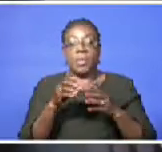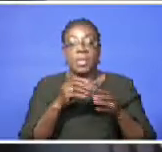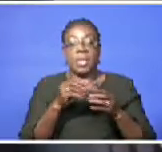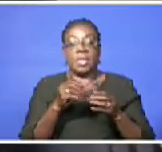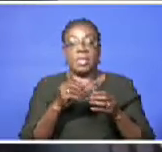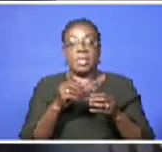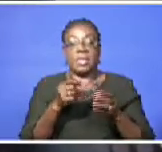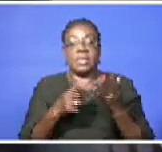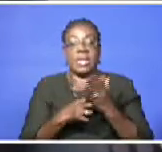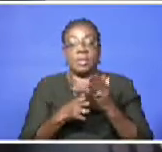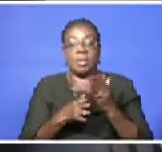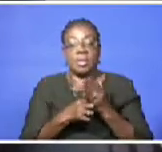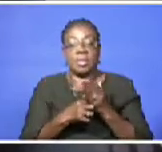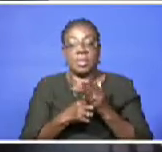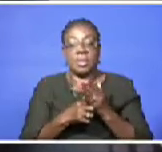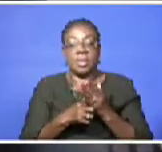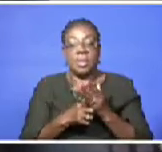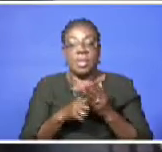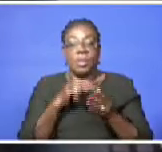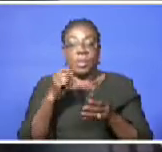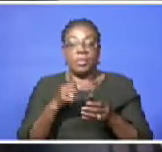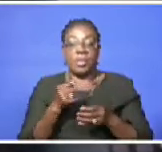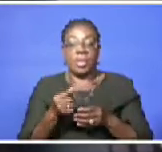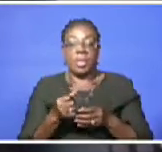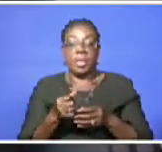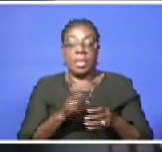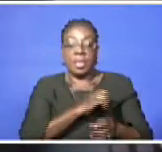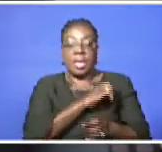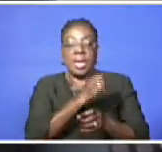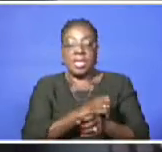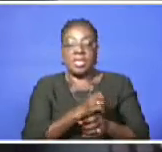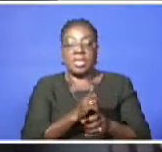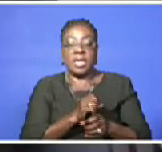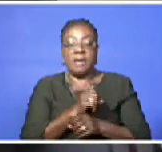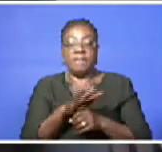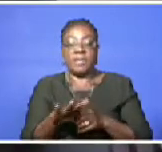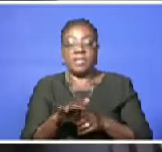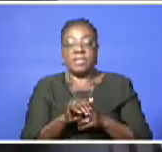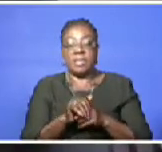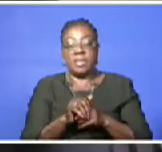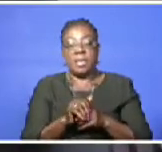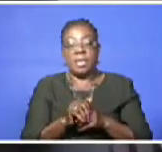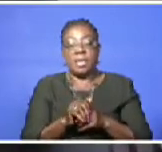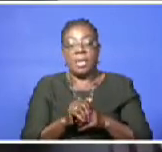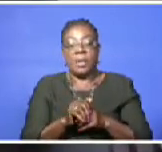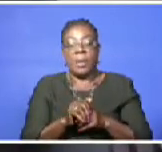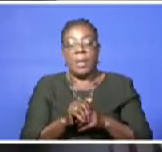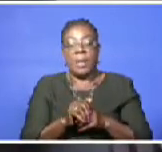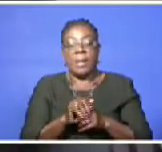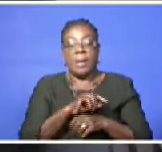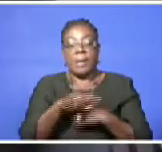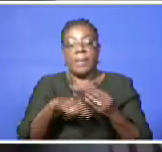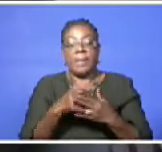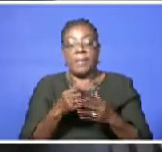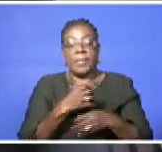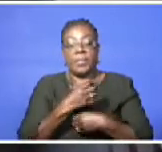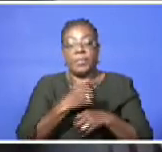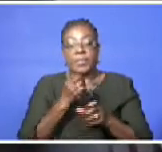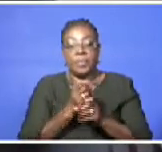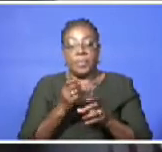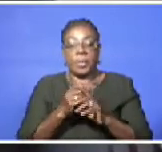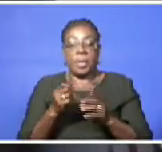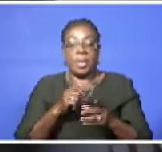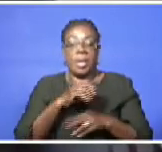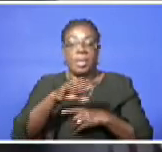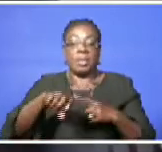technology, alternative energy, and energy efficiency, the orange economy, or creative and cultural